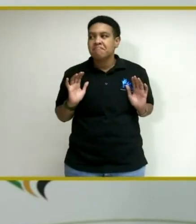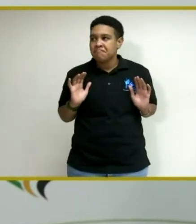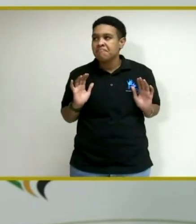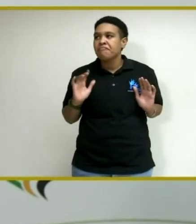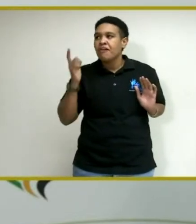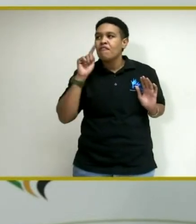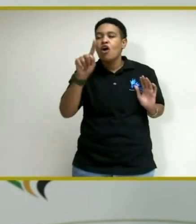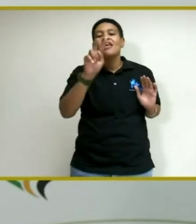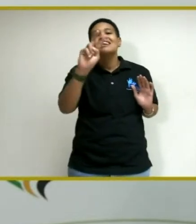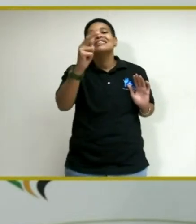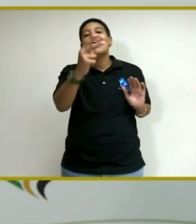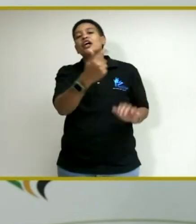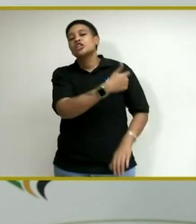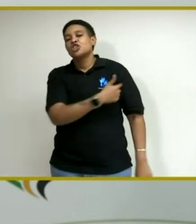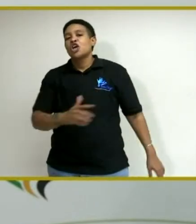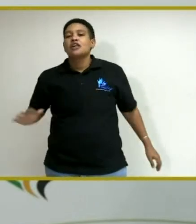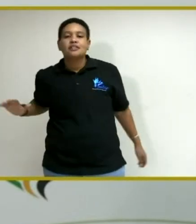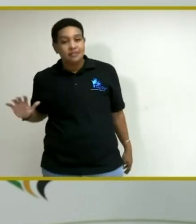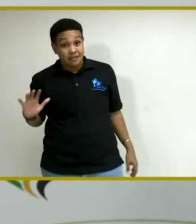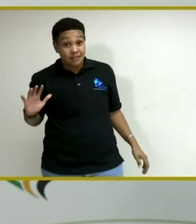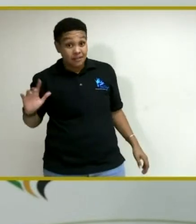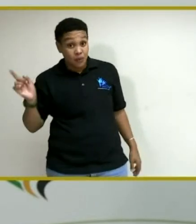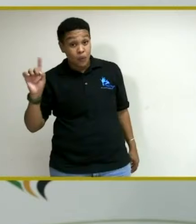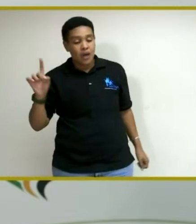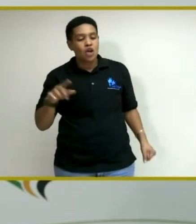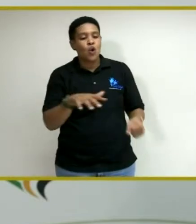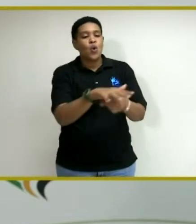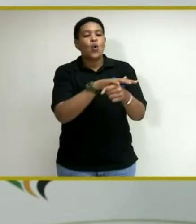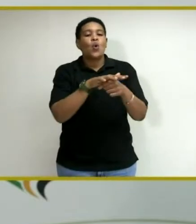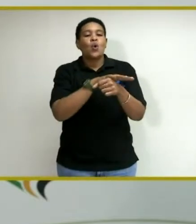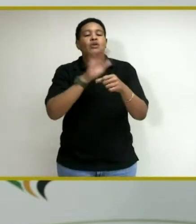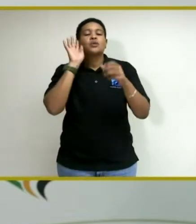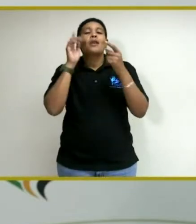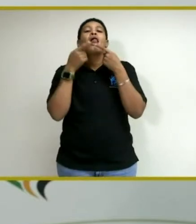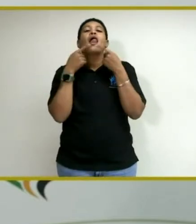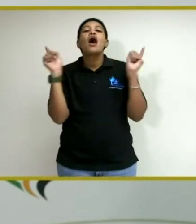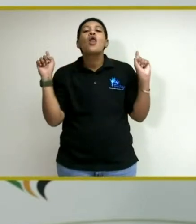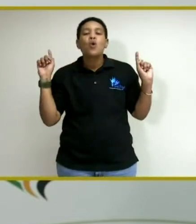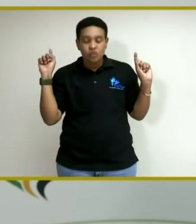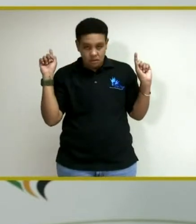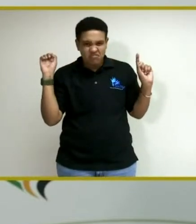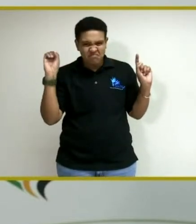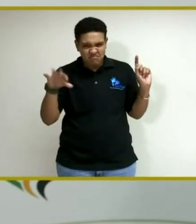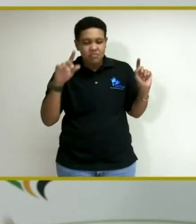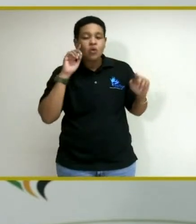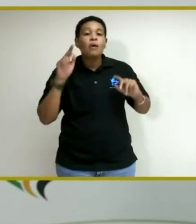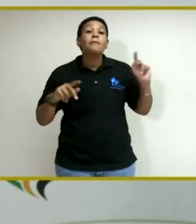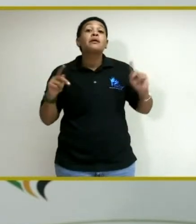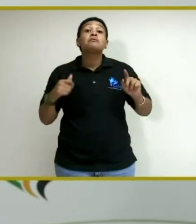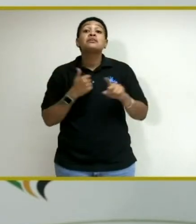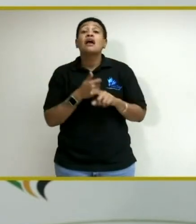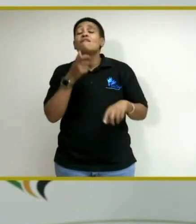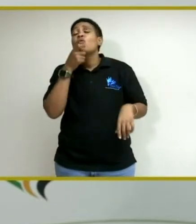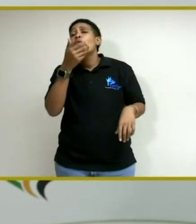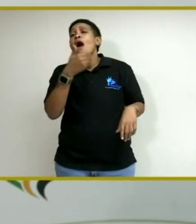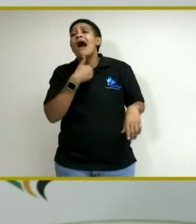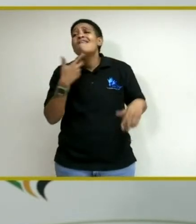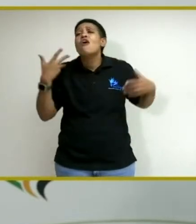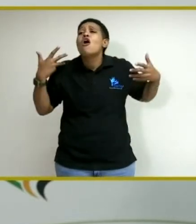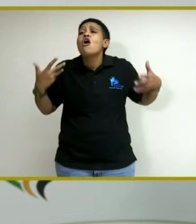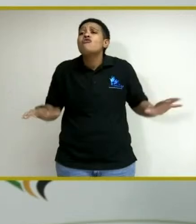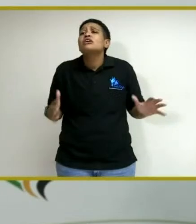for their second dose at the sites that will be announced. Now, persons who have